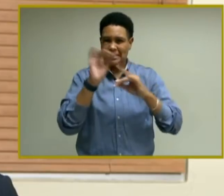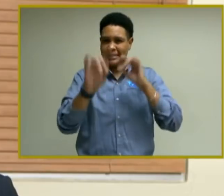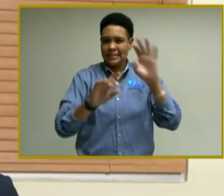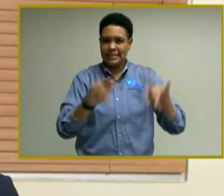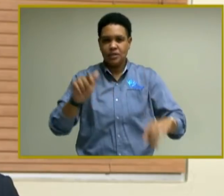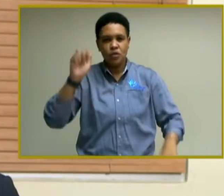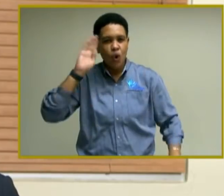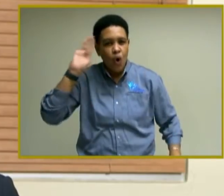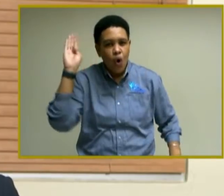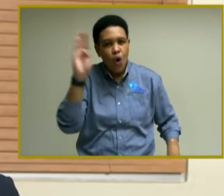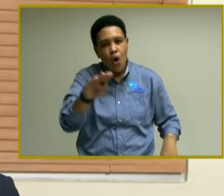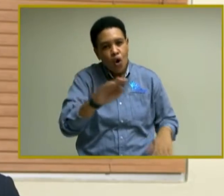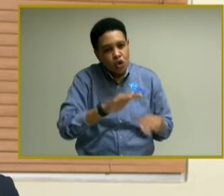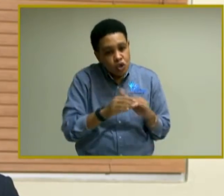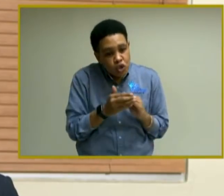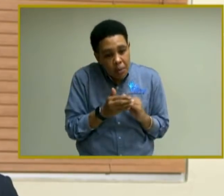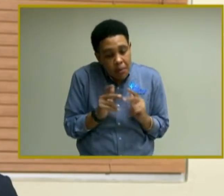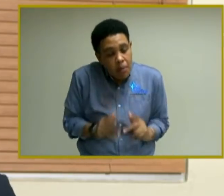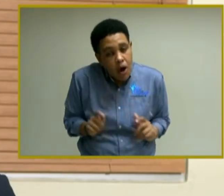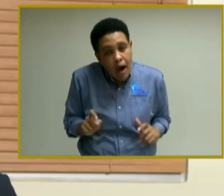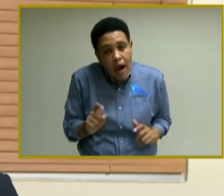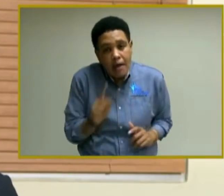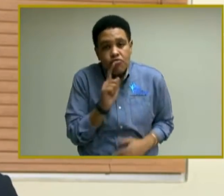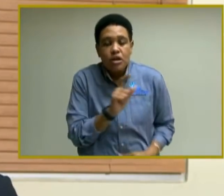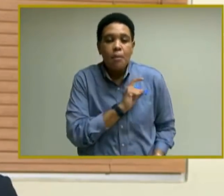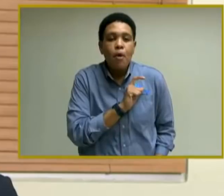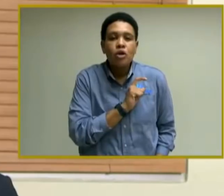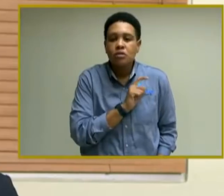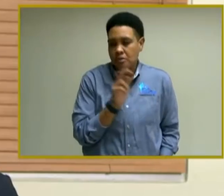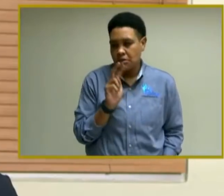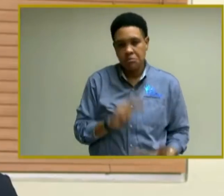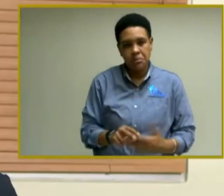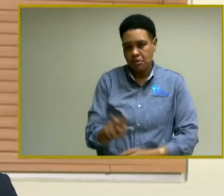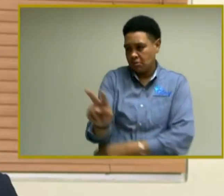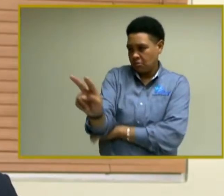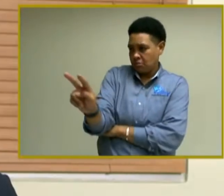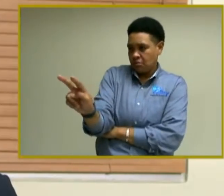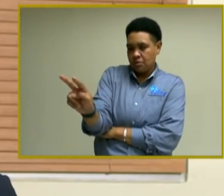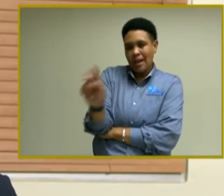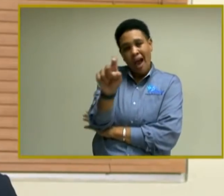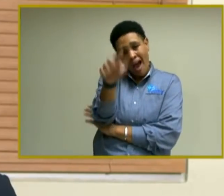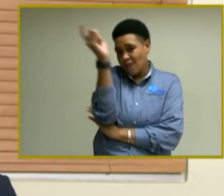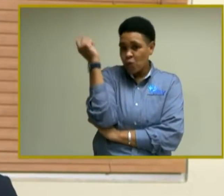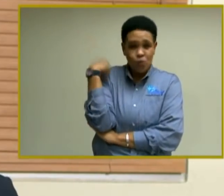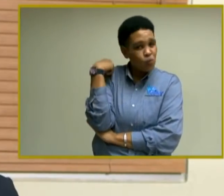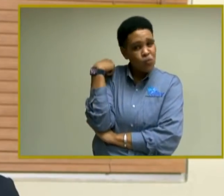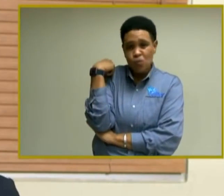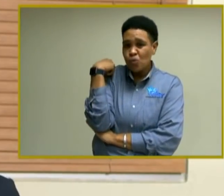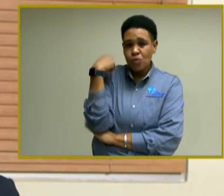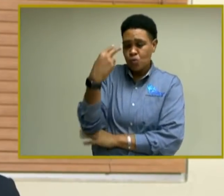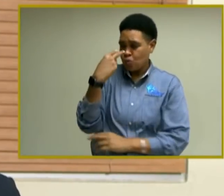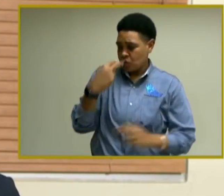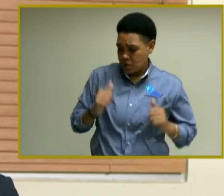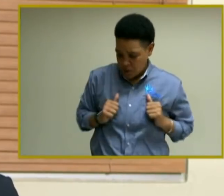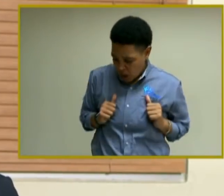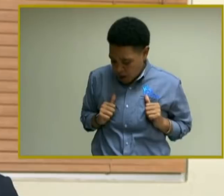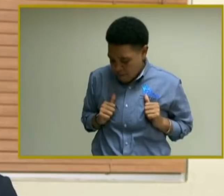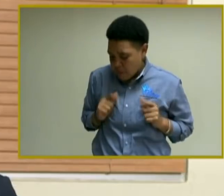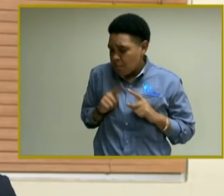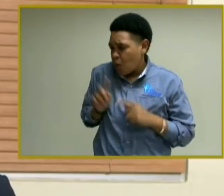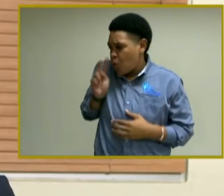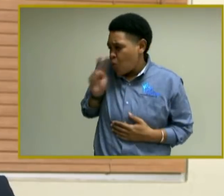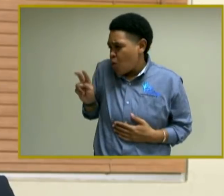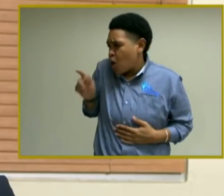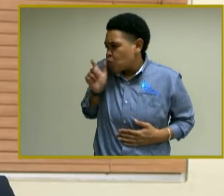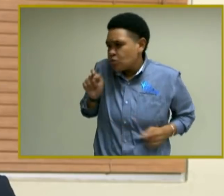every Jamaican has to be a policeman. Every Jamaican has to watch themselves and to watch the